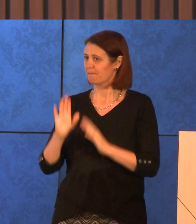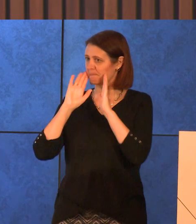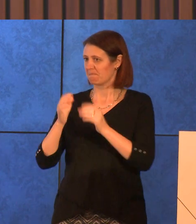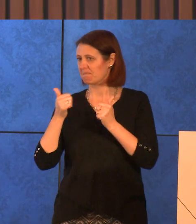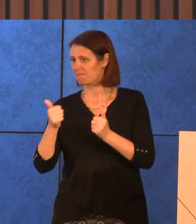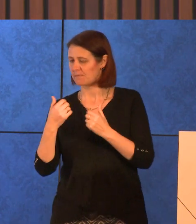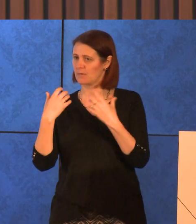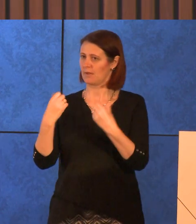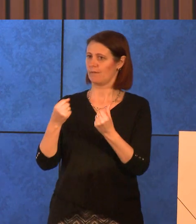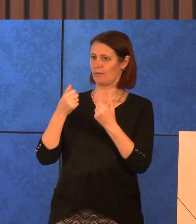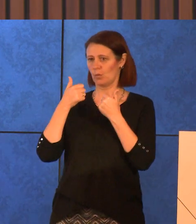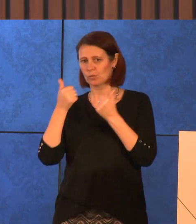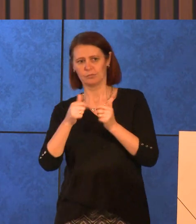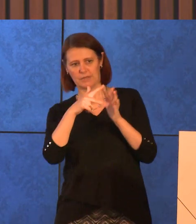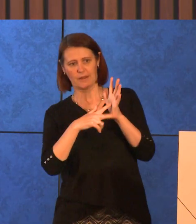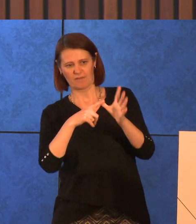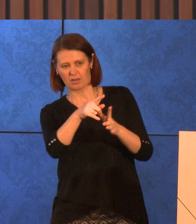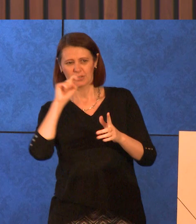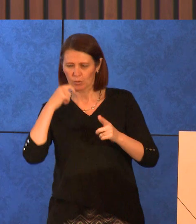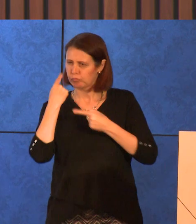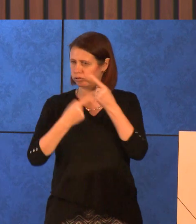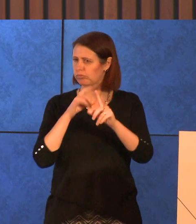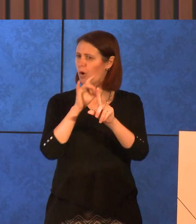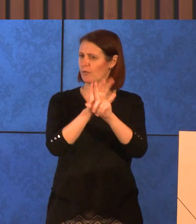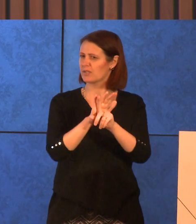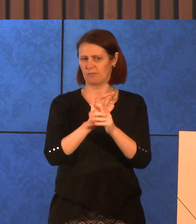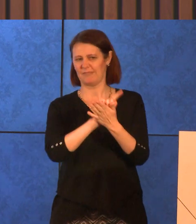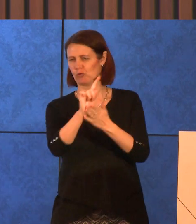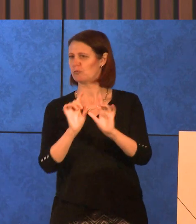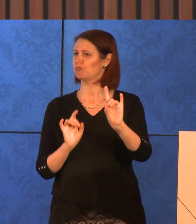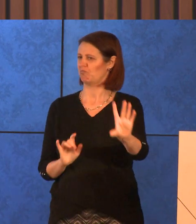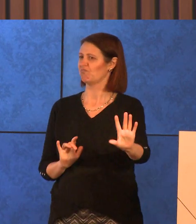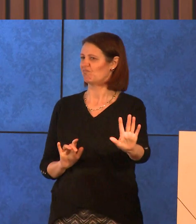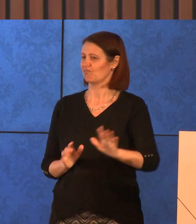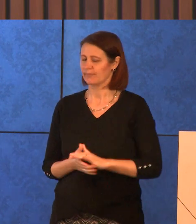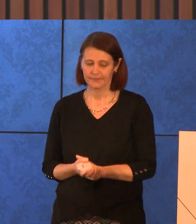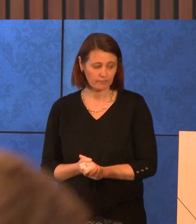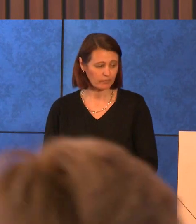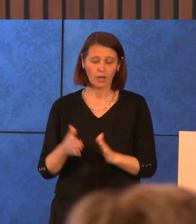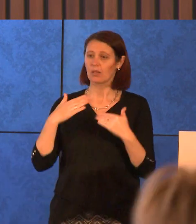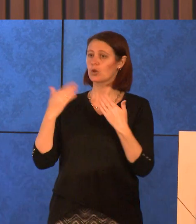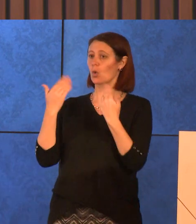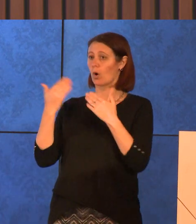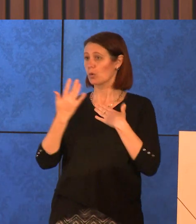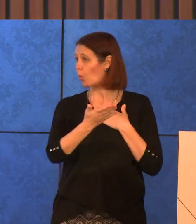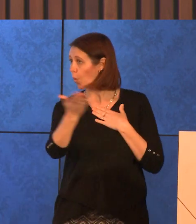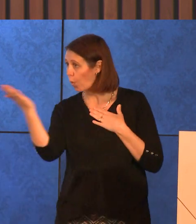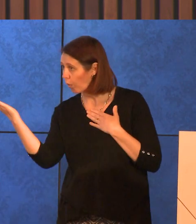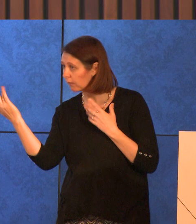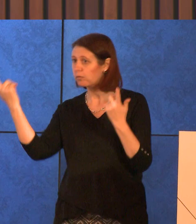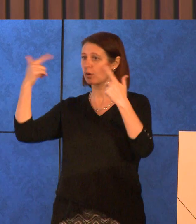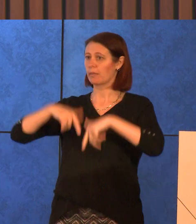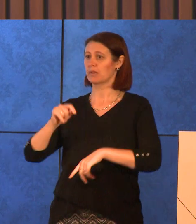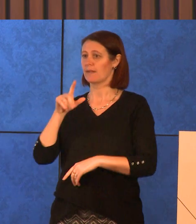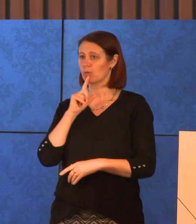It's really good to have Eva here, and she'll tell you a bit more about herself as well. So now I'd like to welcome all of you here for coming